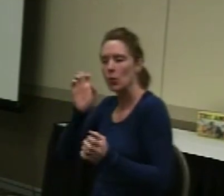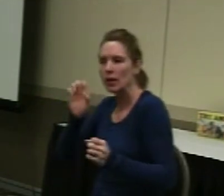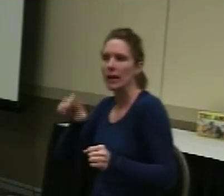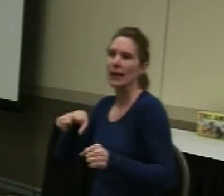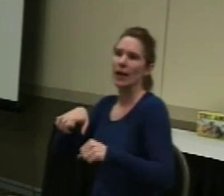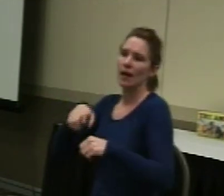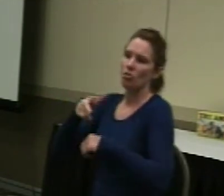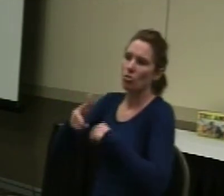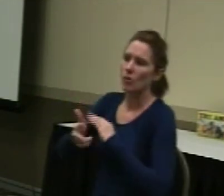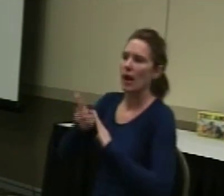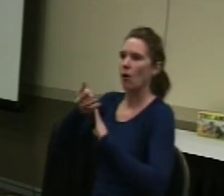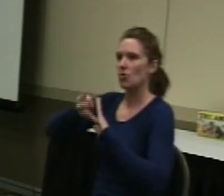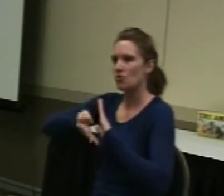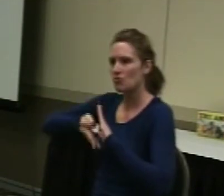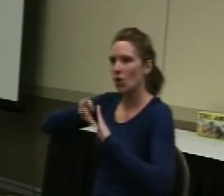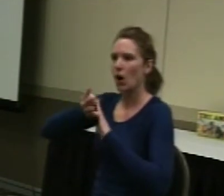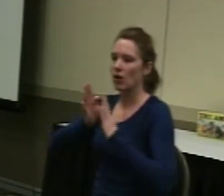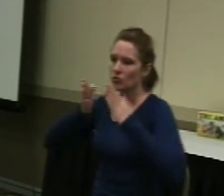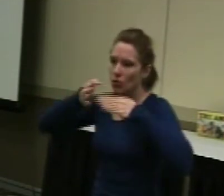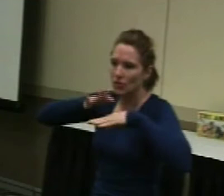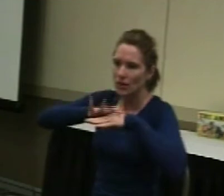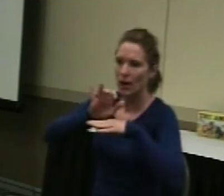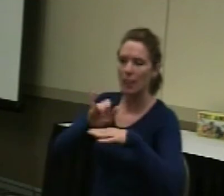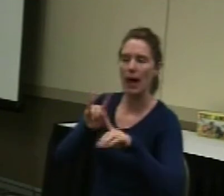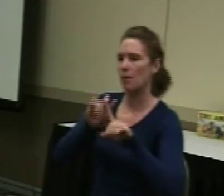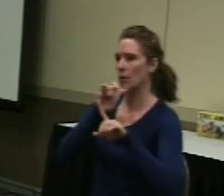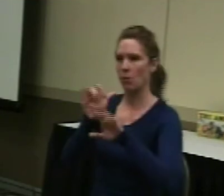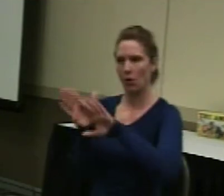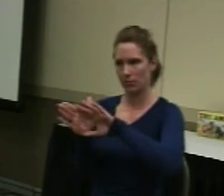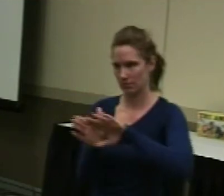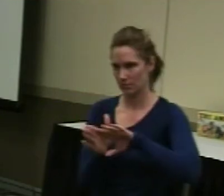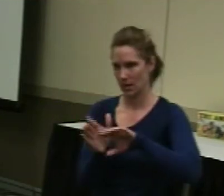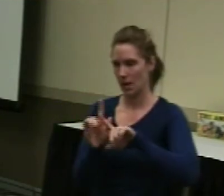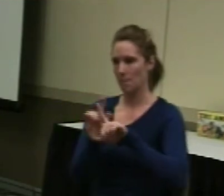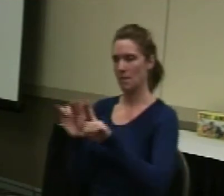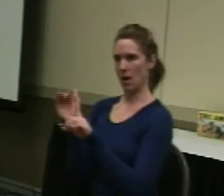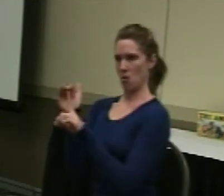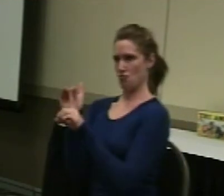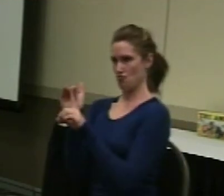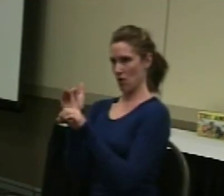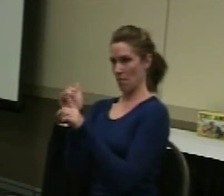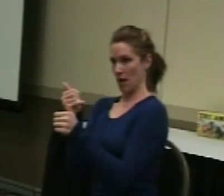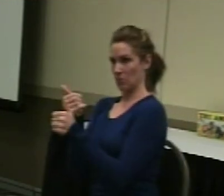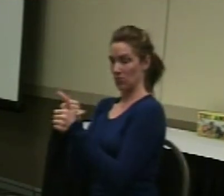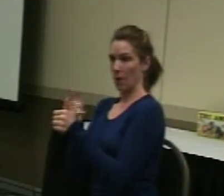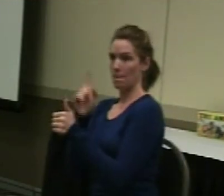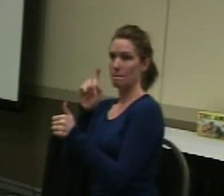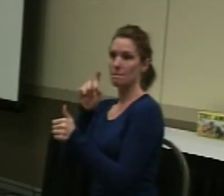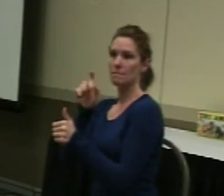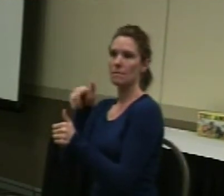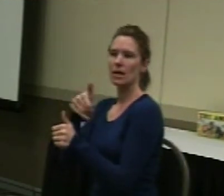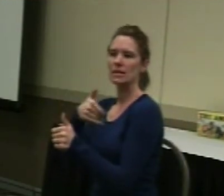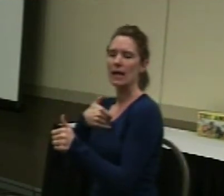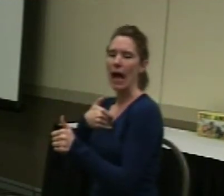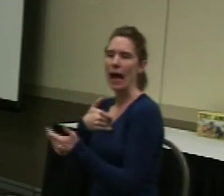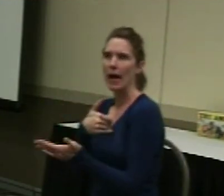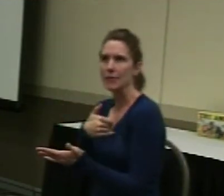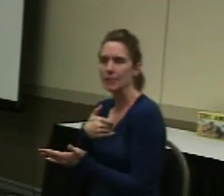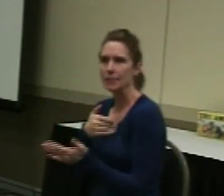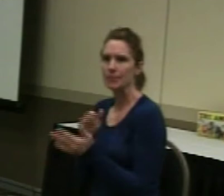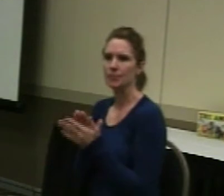what today is about. But we will remind ourselves, though, that we have to have some sense